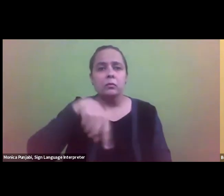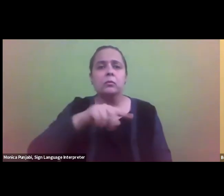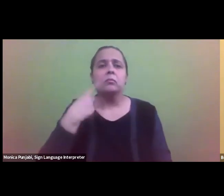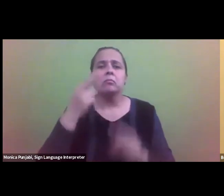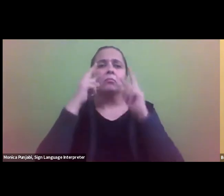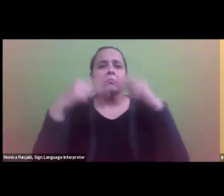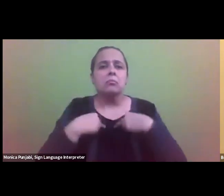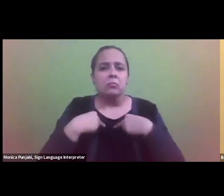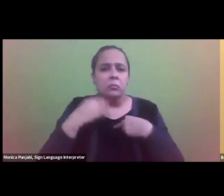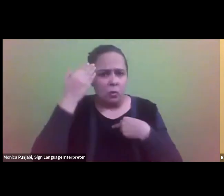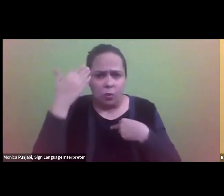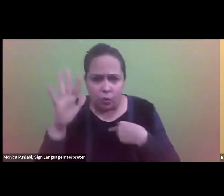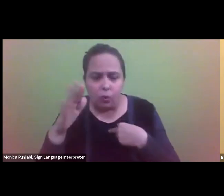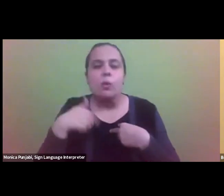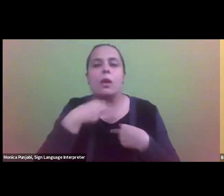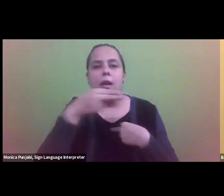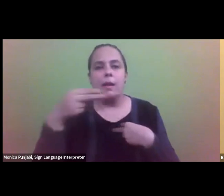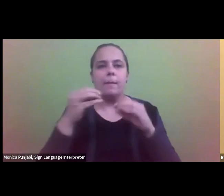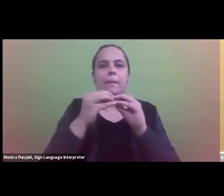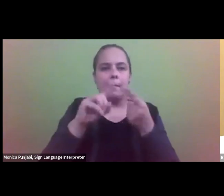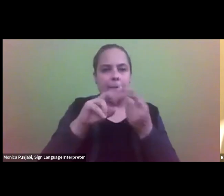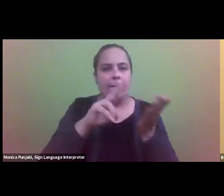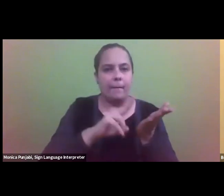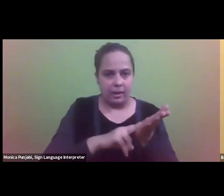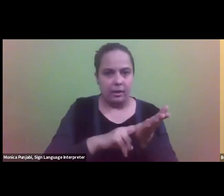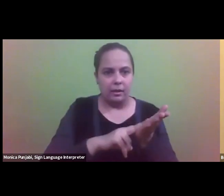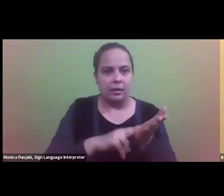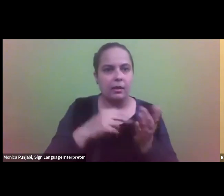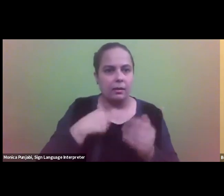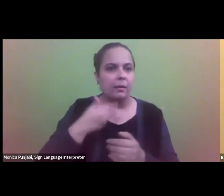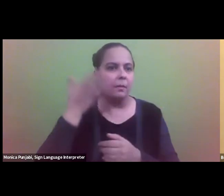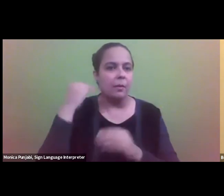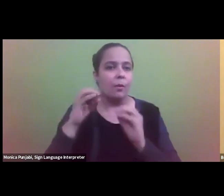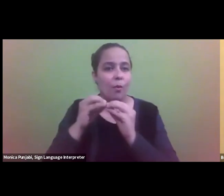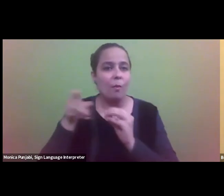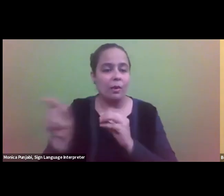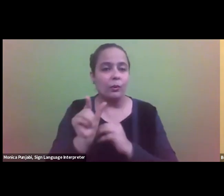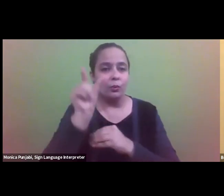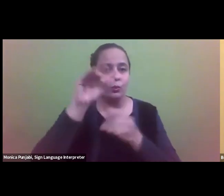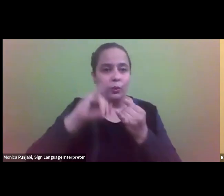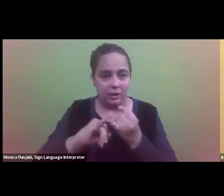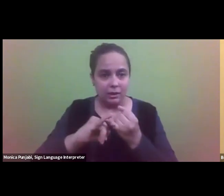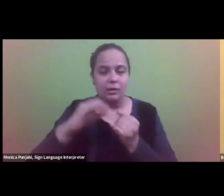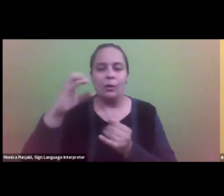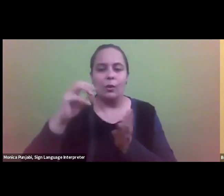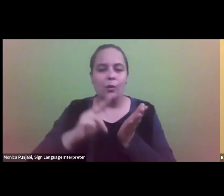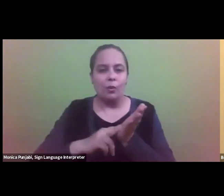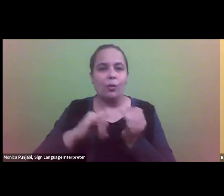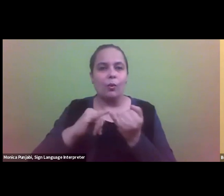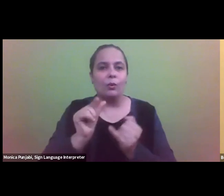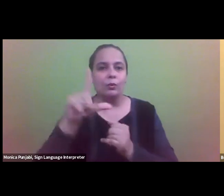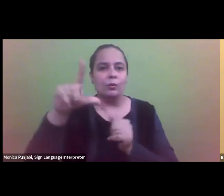is Ben East. I joined the U.S. Consulate General in Mumbai 3 years ago in